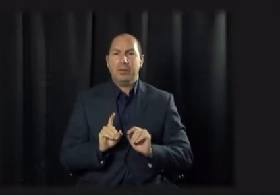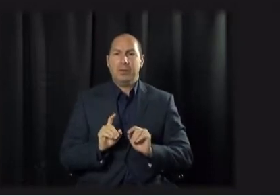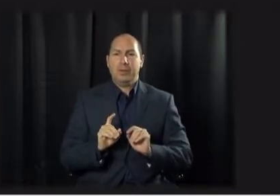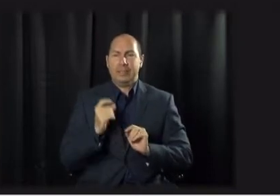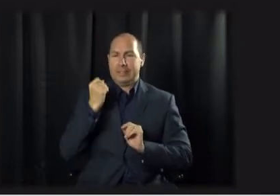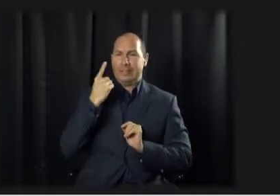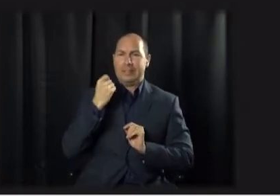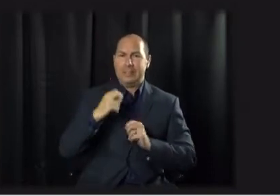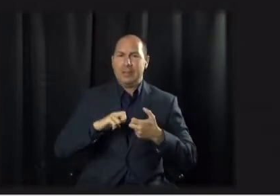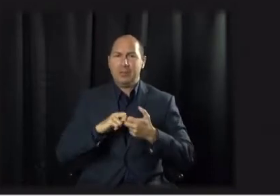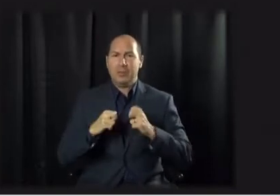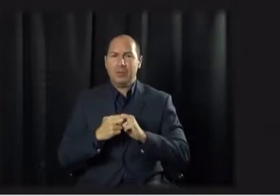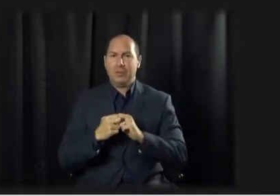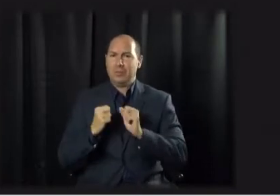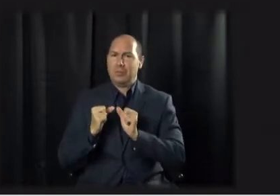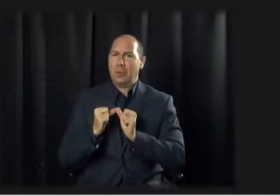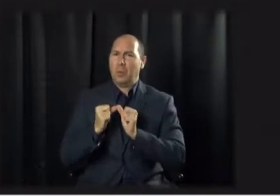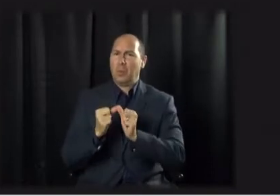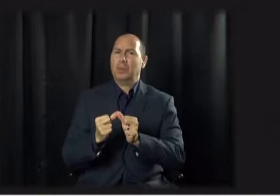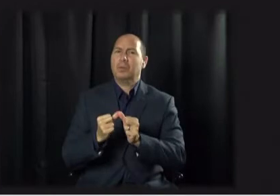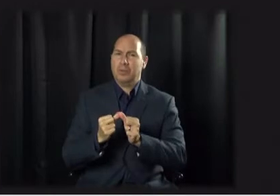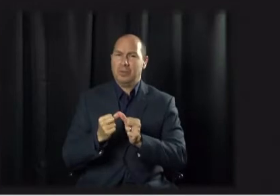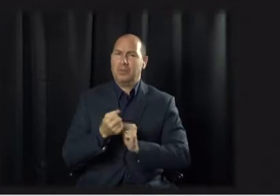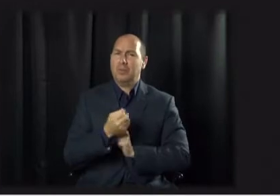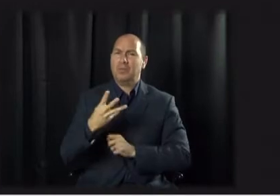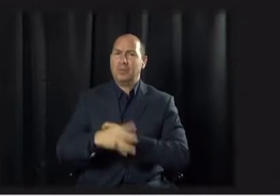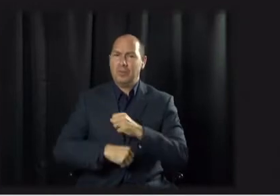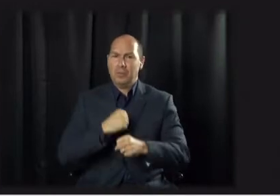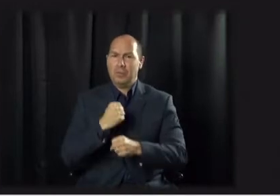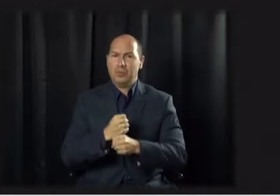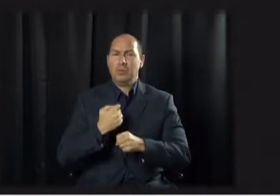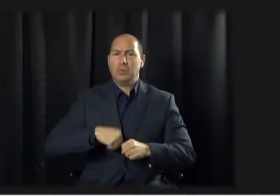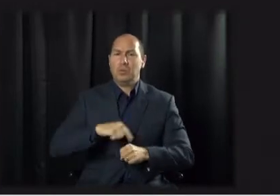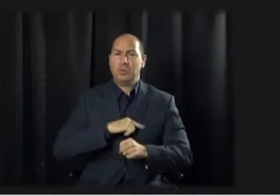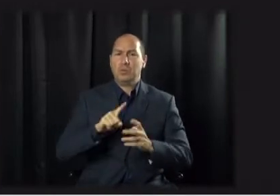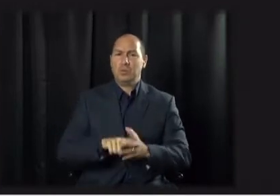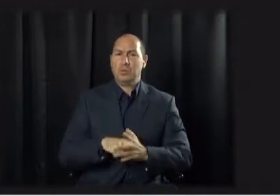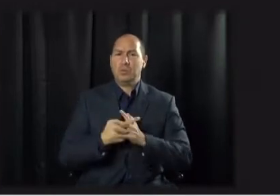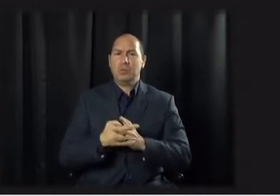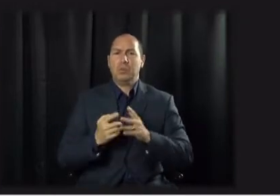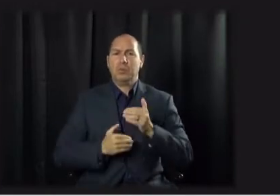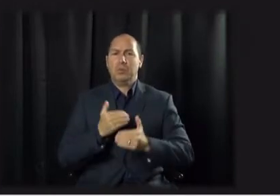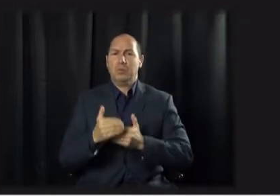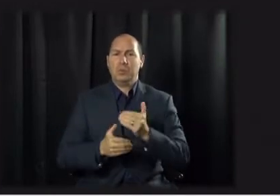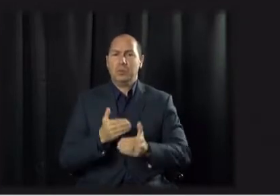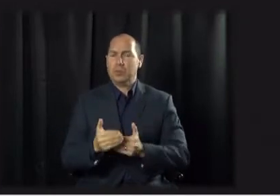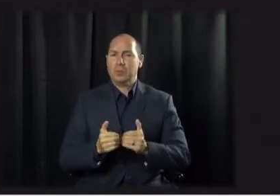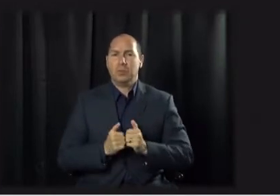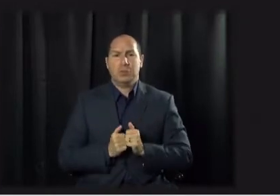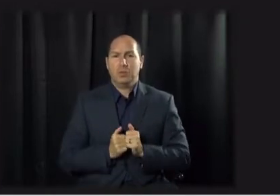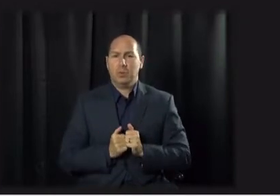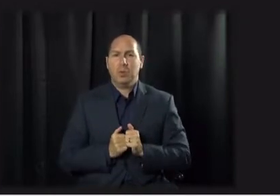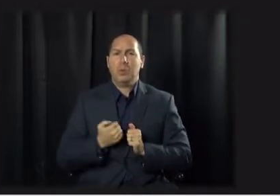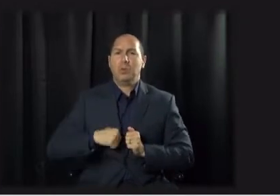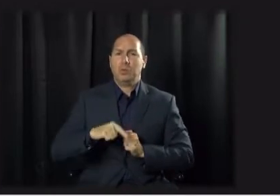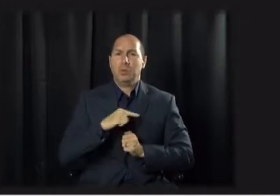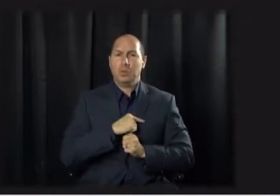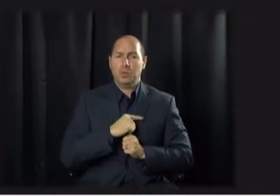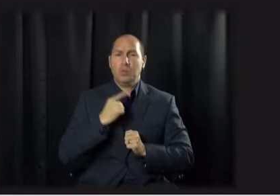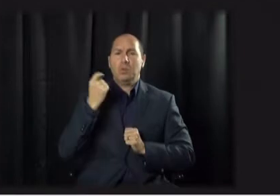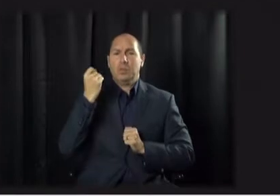years. We're not starting the process of working on reform with UPR today. We've been going at it since the board